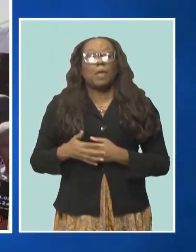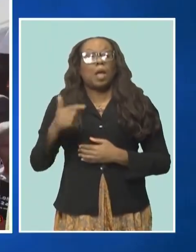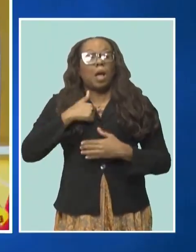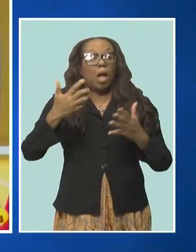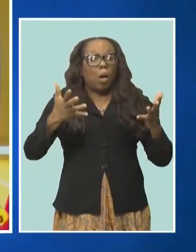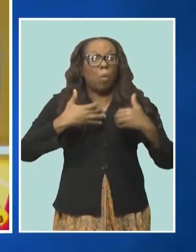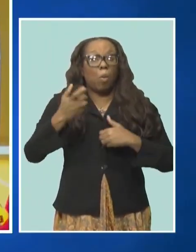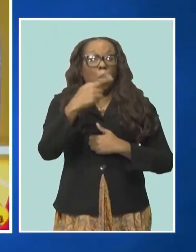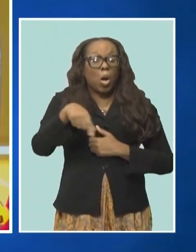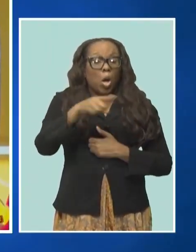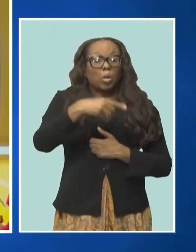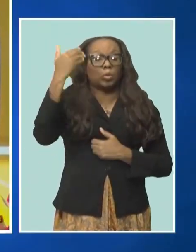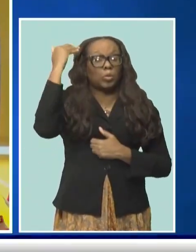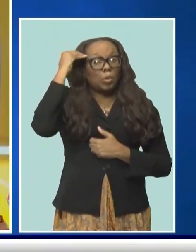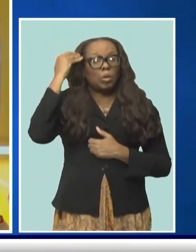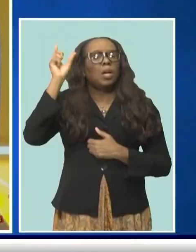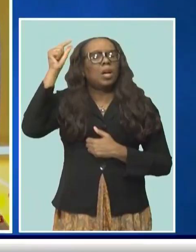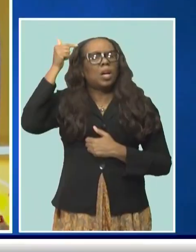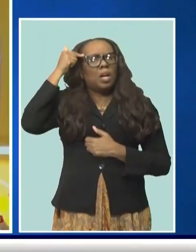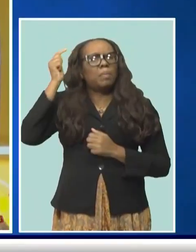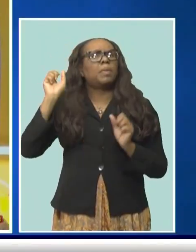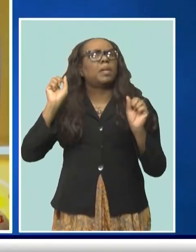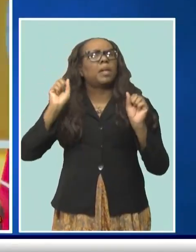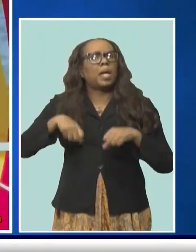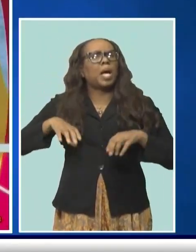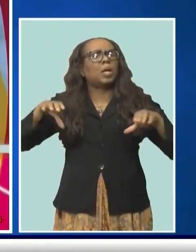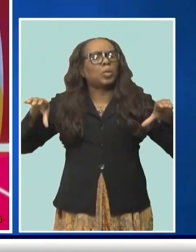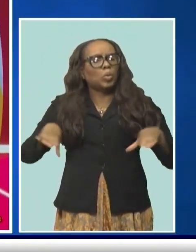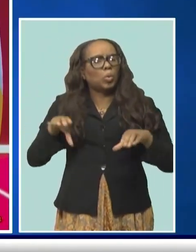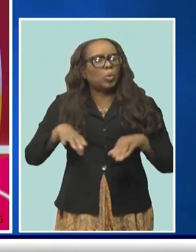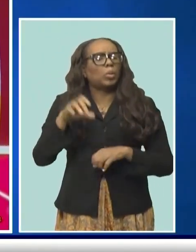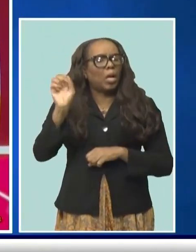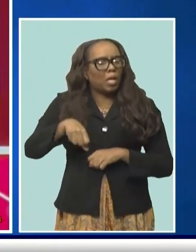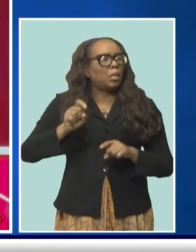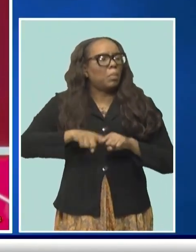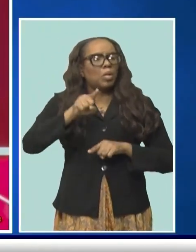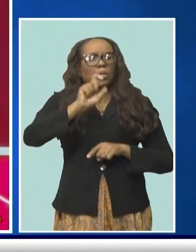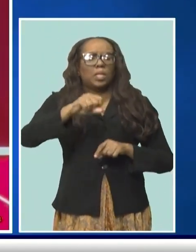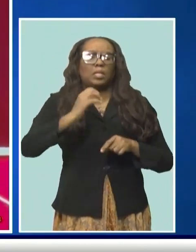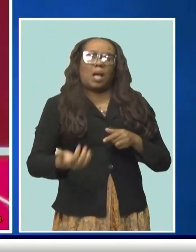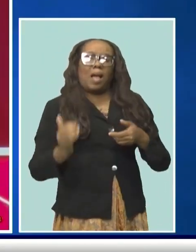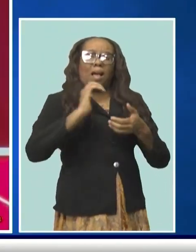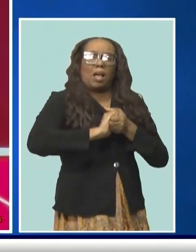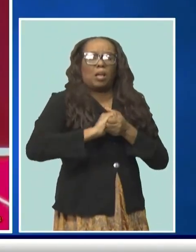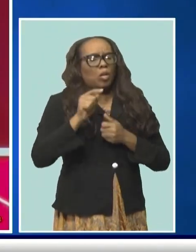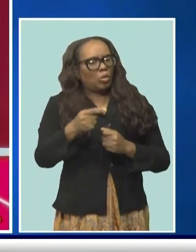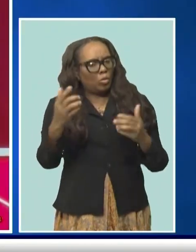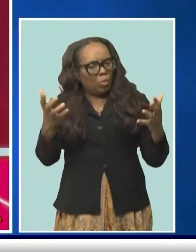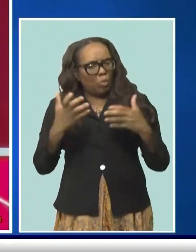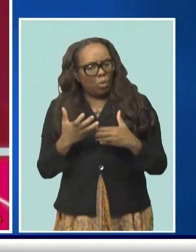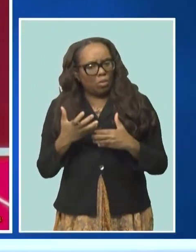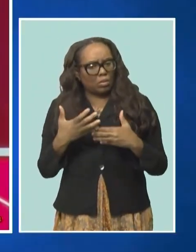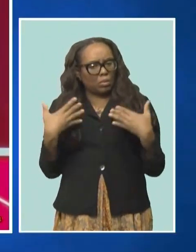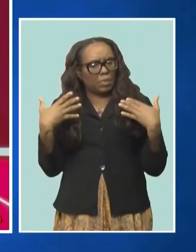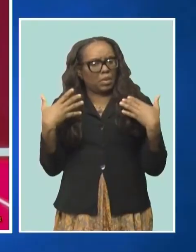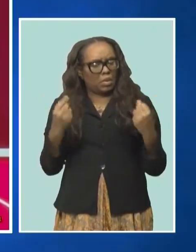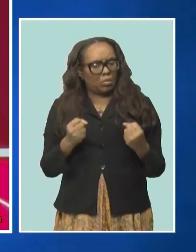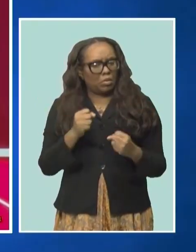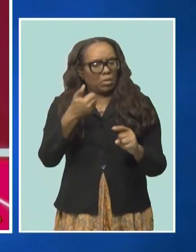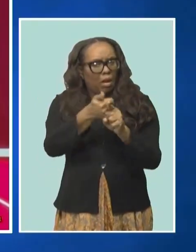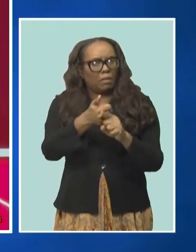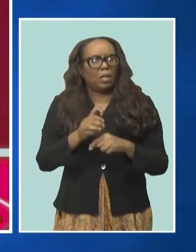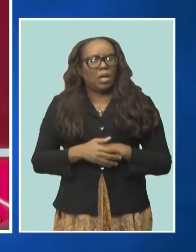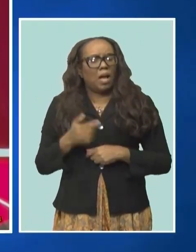the rest must be up to you if you are going to be heroes in your own land and heroes in your own family. I can't come